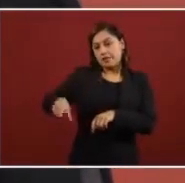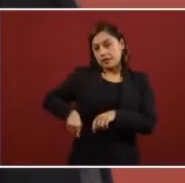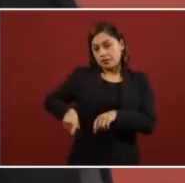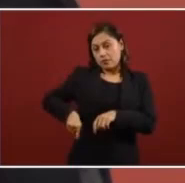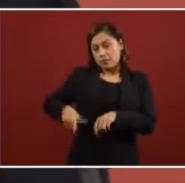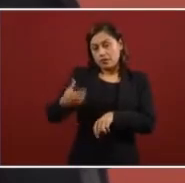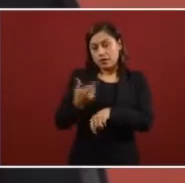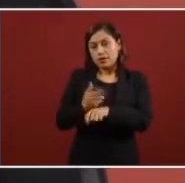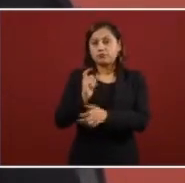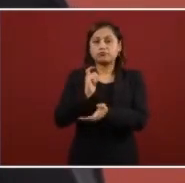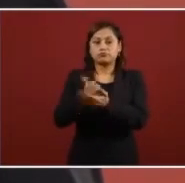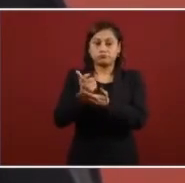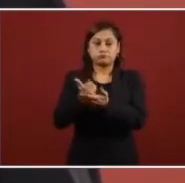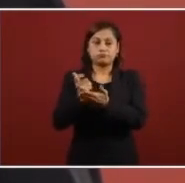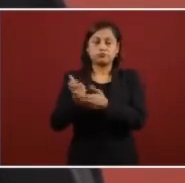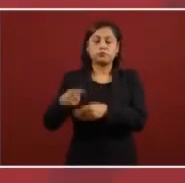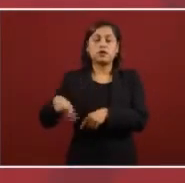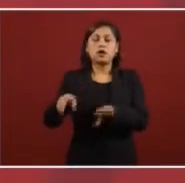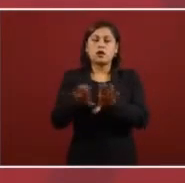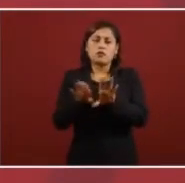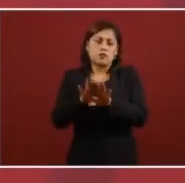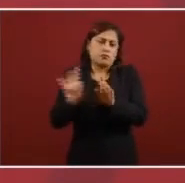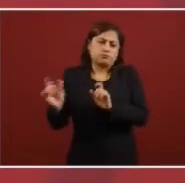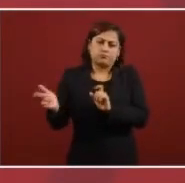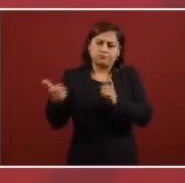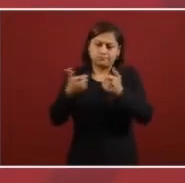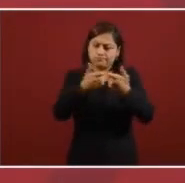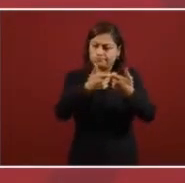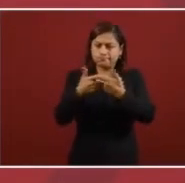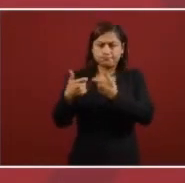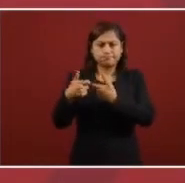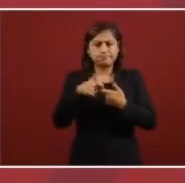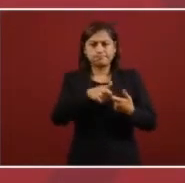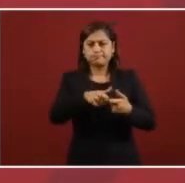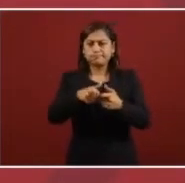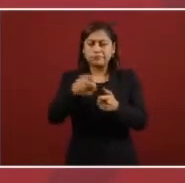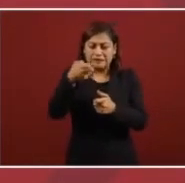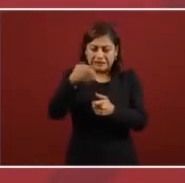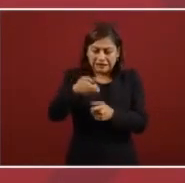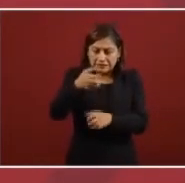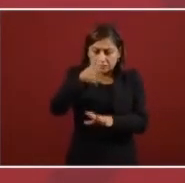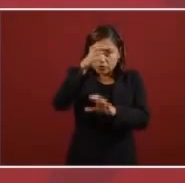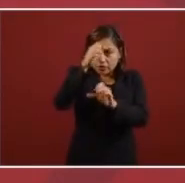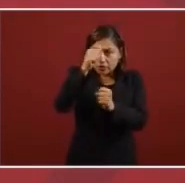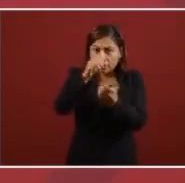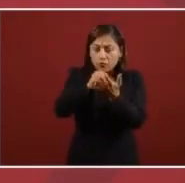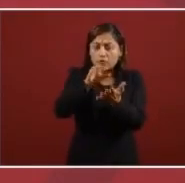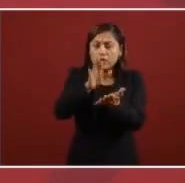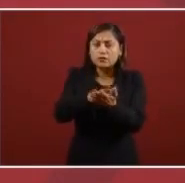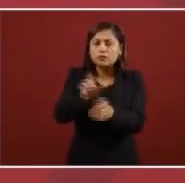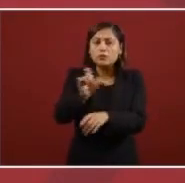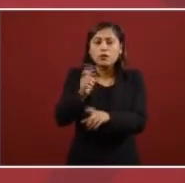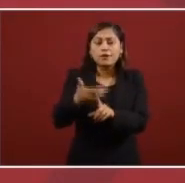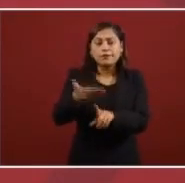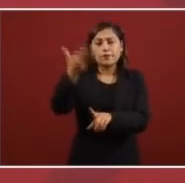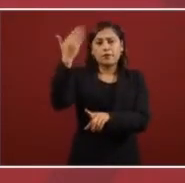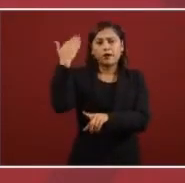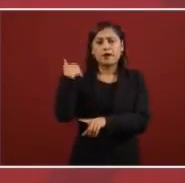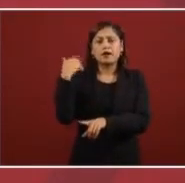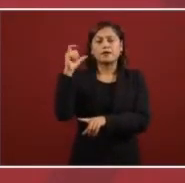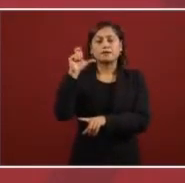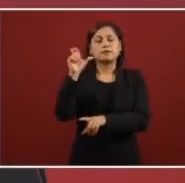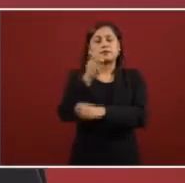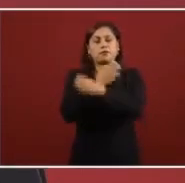also with transferences of resources. And this is something that happened when it